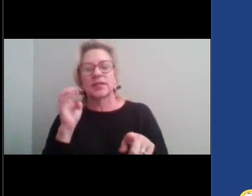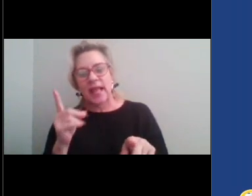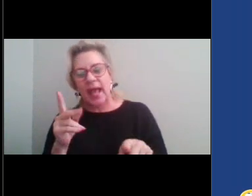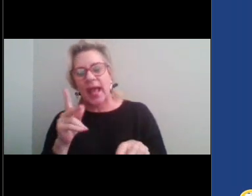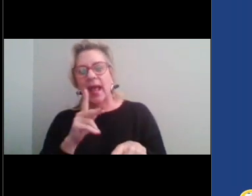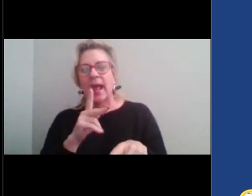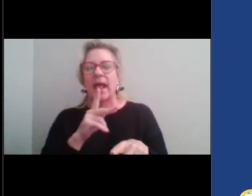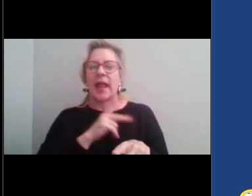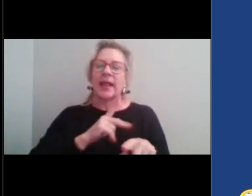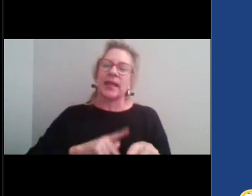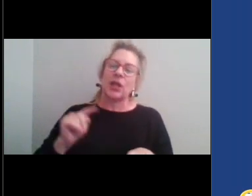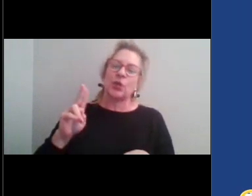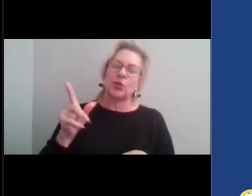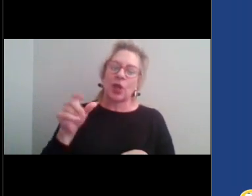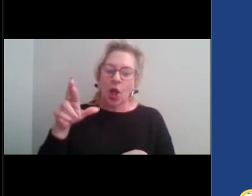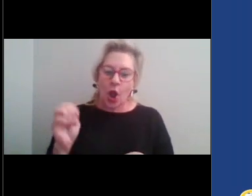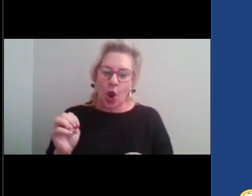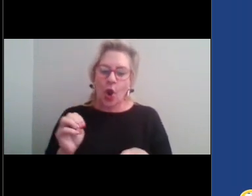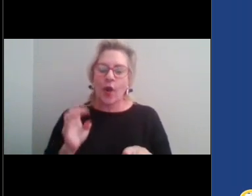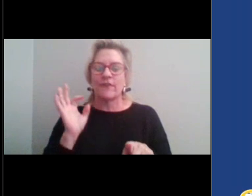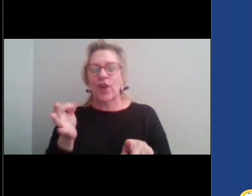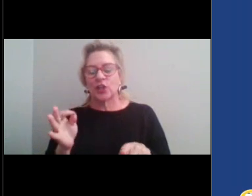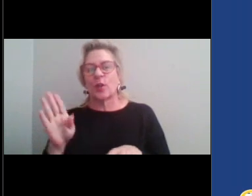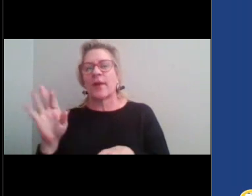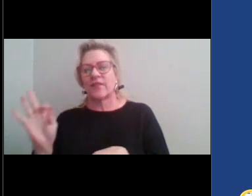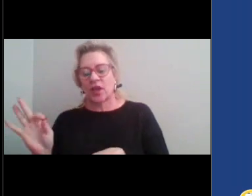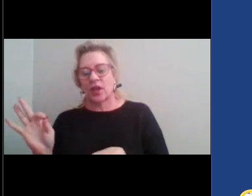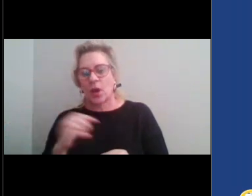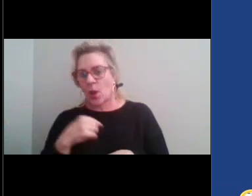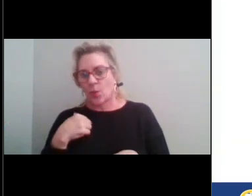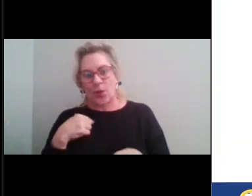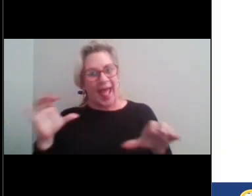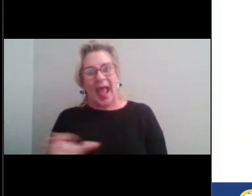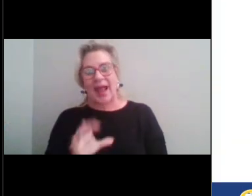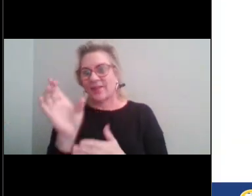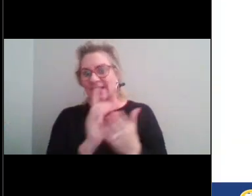and Bakersfield. And again, we are now in active design on each of these.